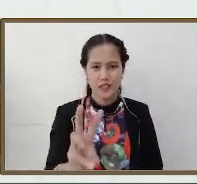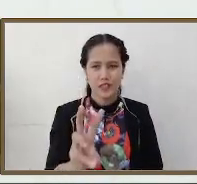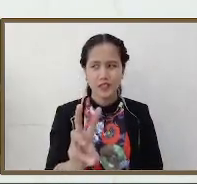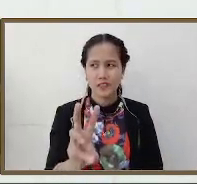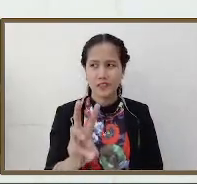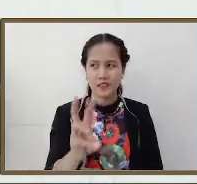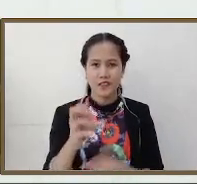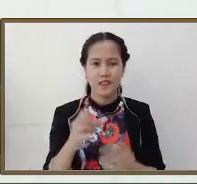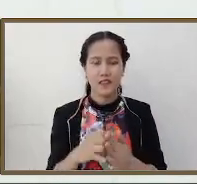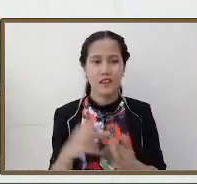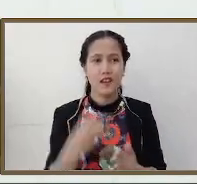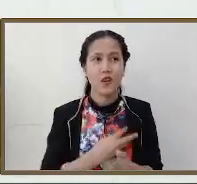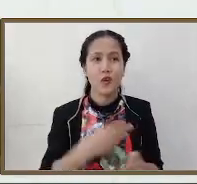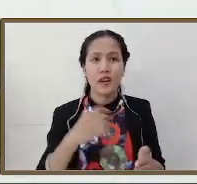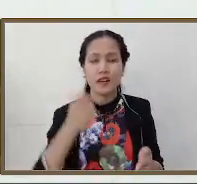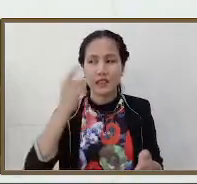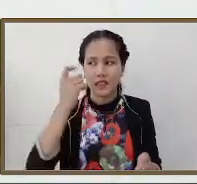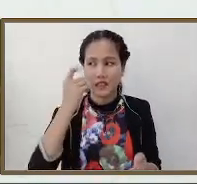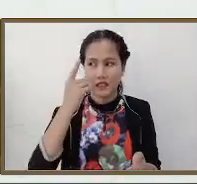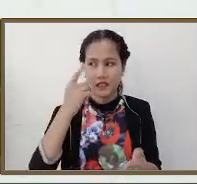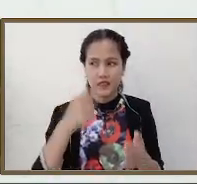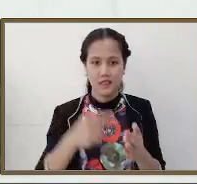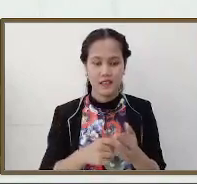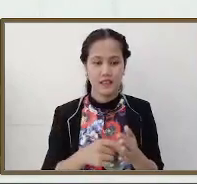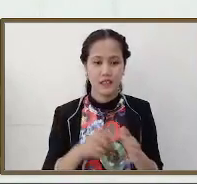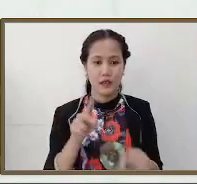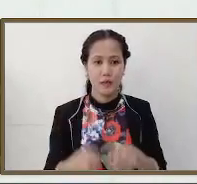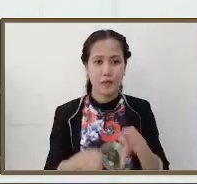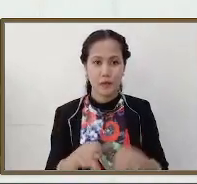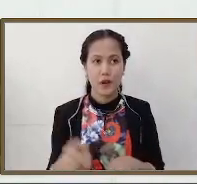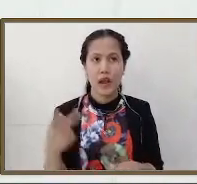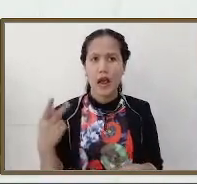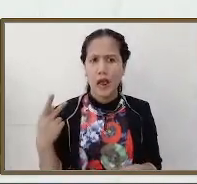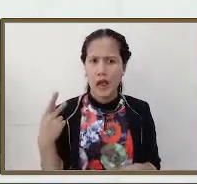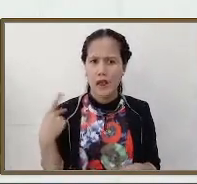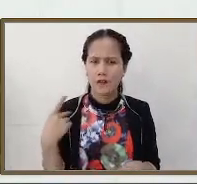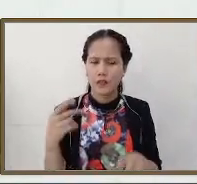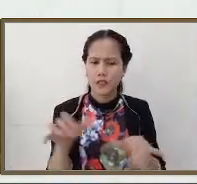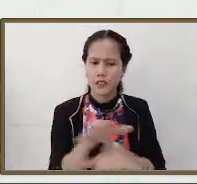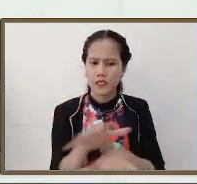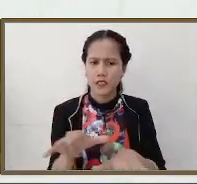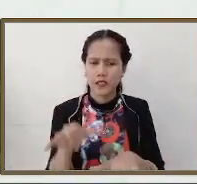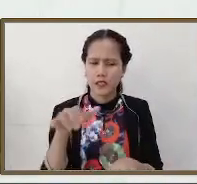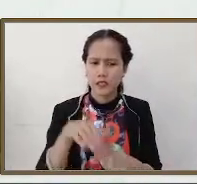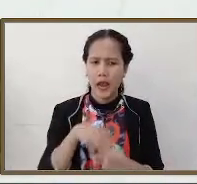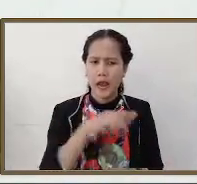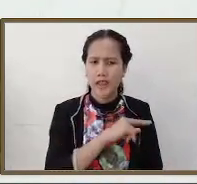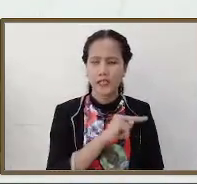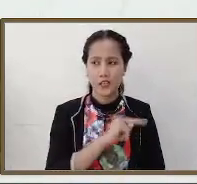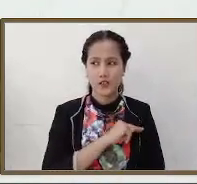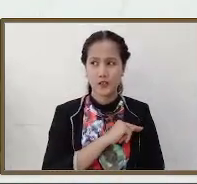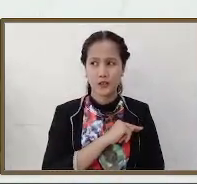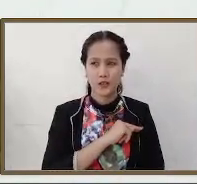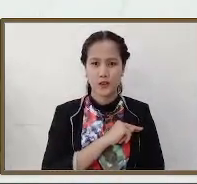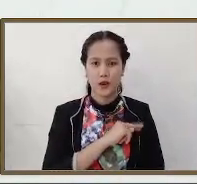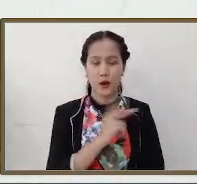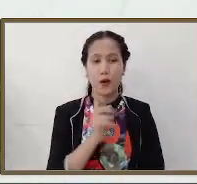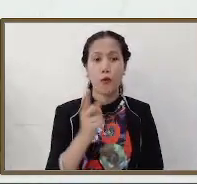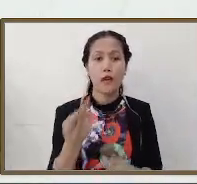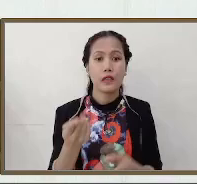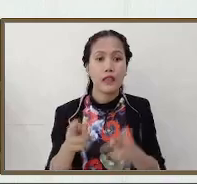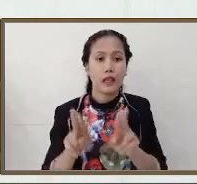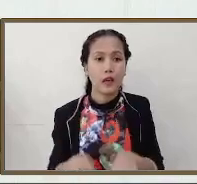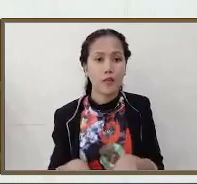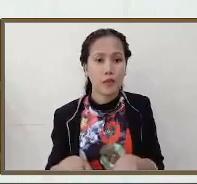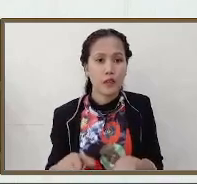this here, brethren, that these people, they have the similarity in nature with what had happened doon po sa